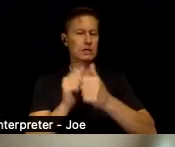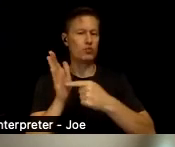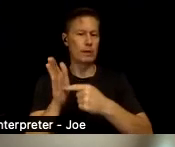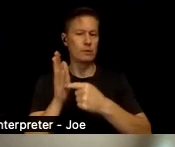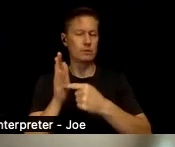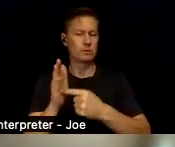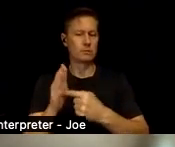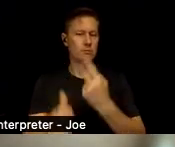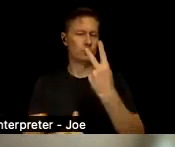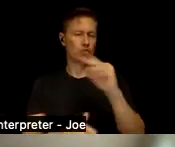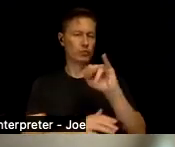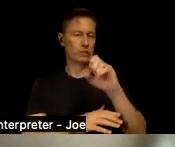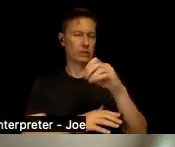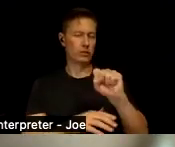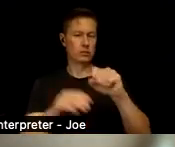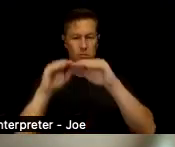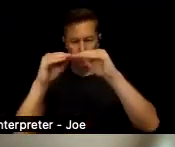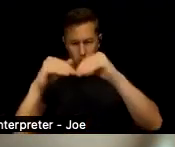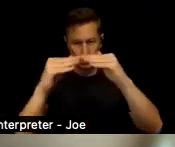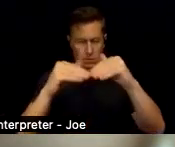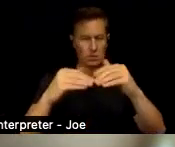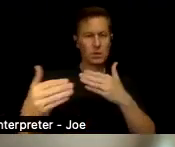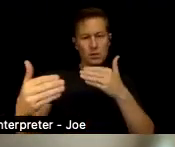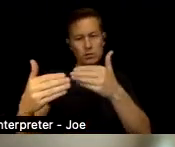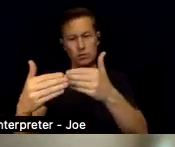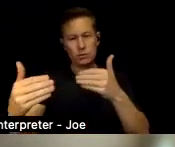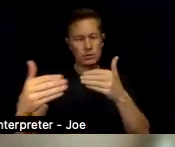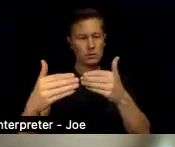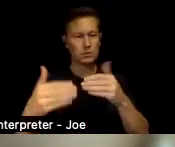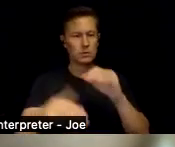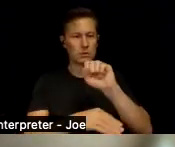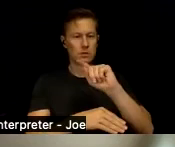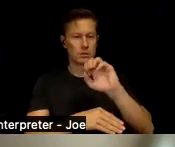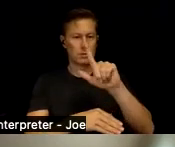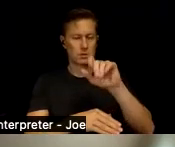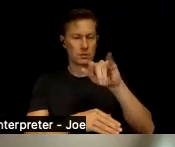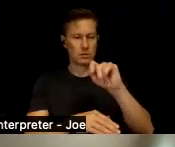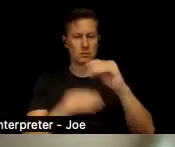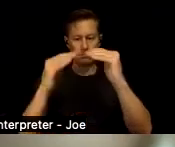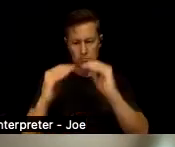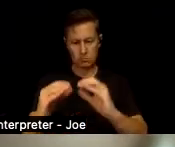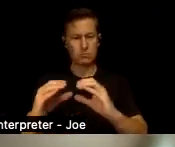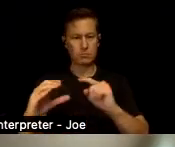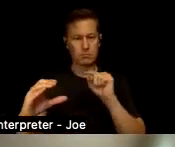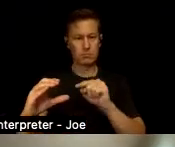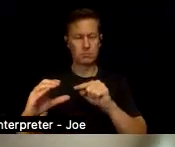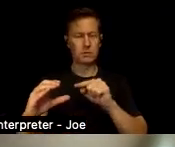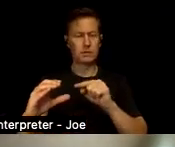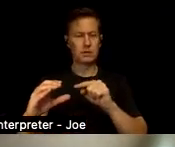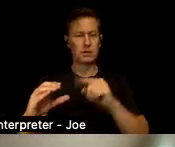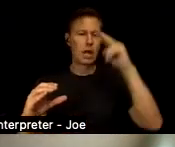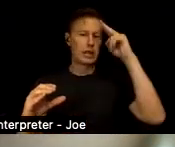of inches of deformation either towards or away from the satellite. And what's shown in the bottom is a theoretical model of what